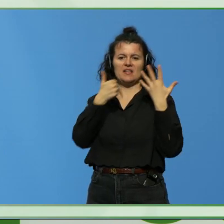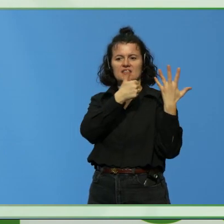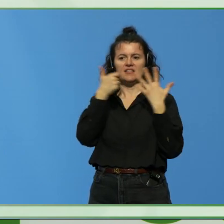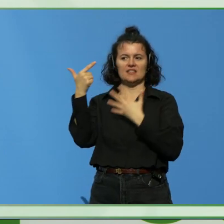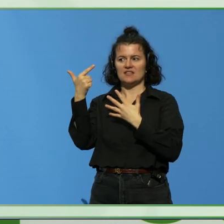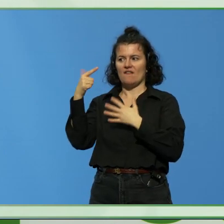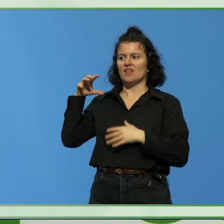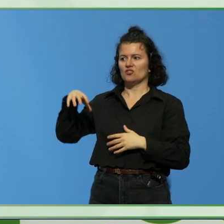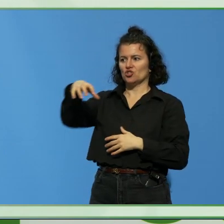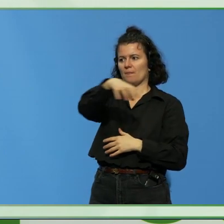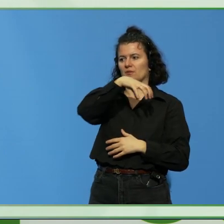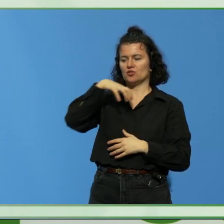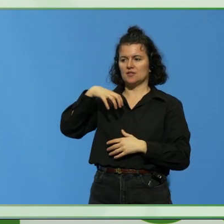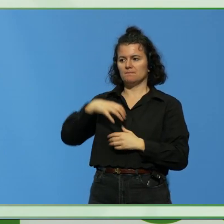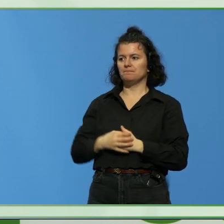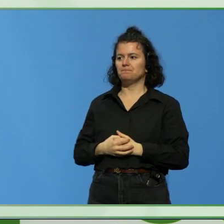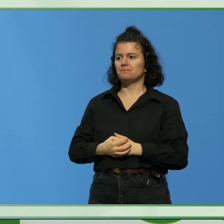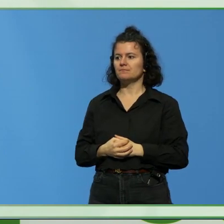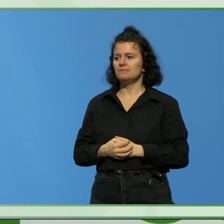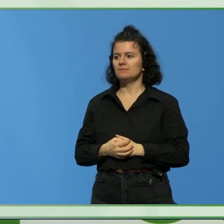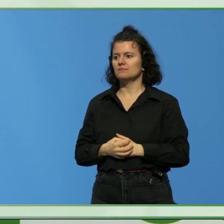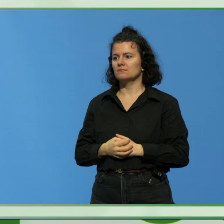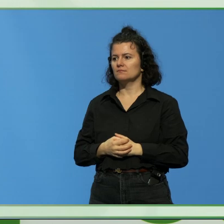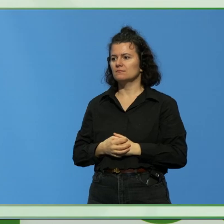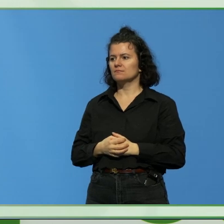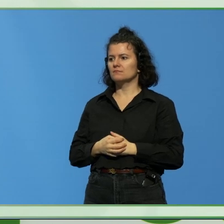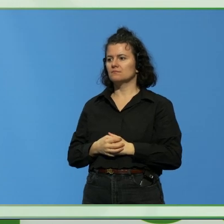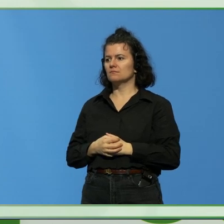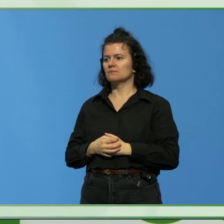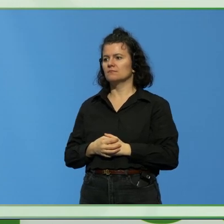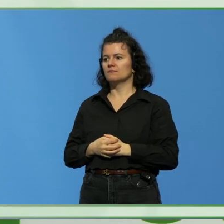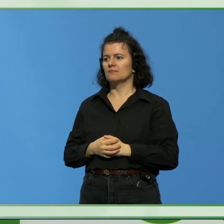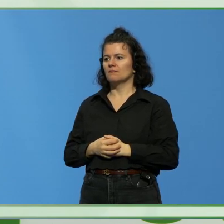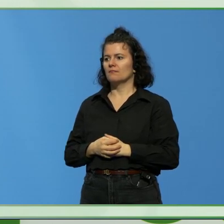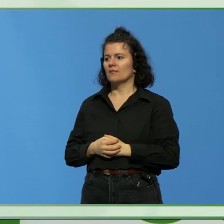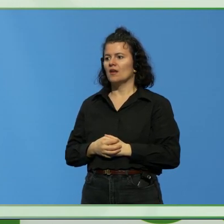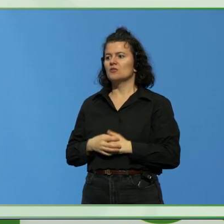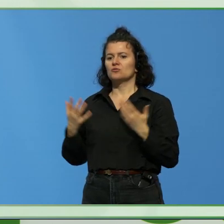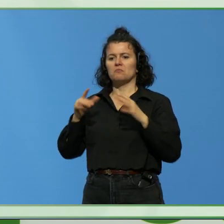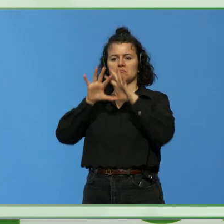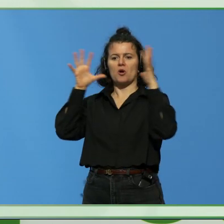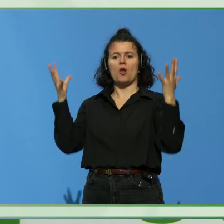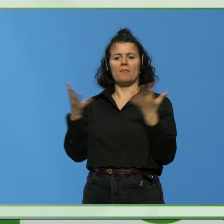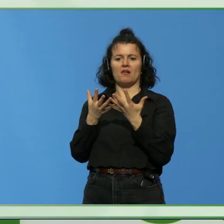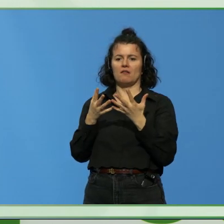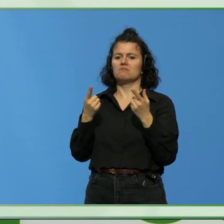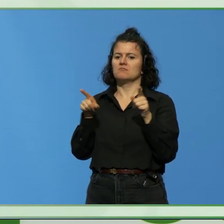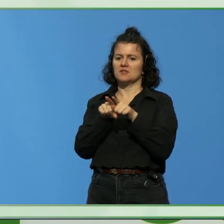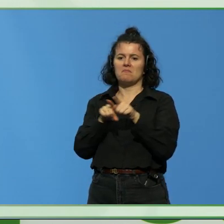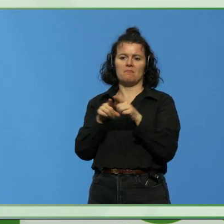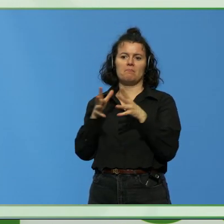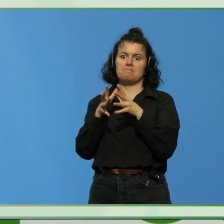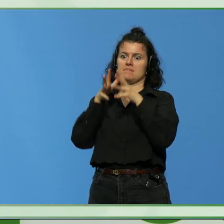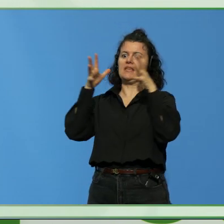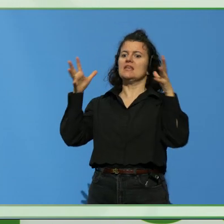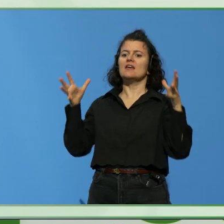the largest VCs, family offices, and high net worth individuals. We also have access into the governments in